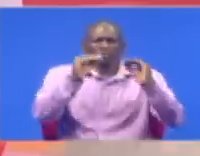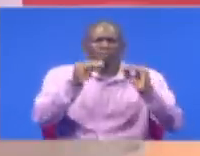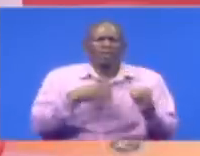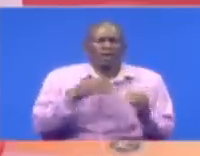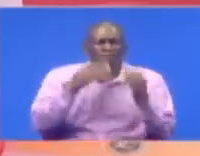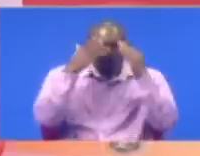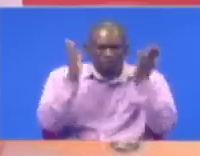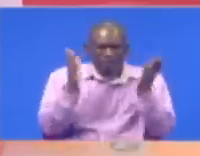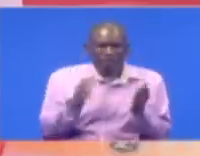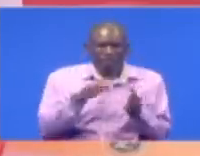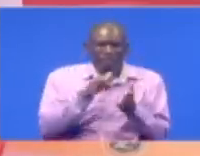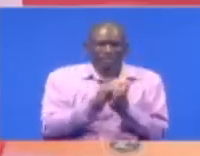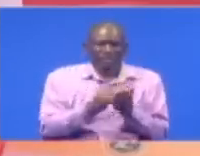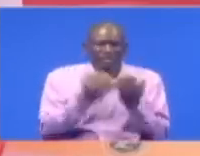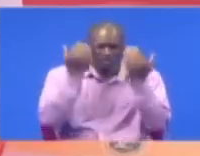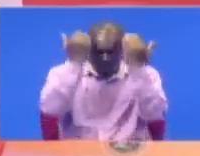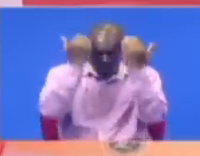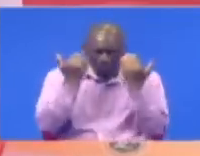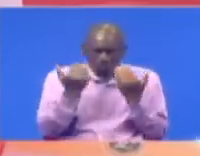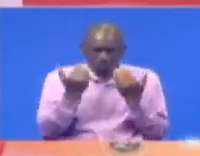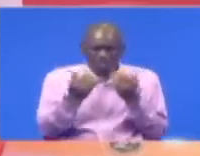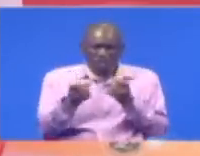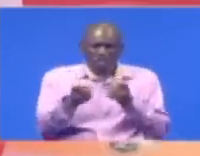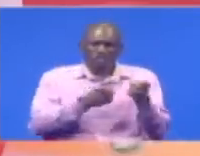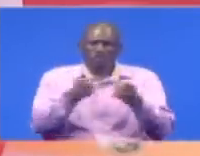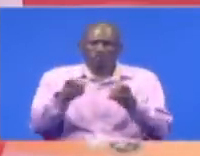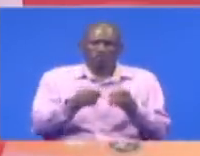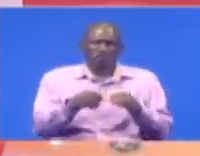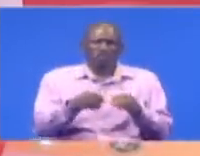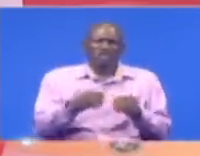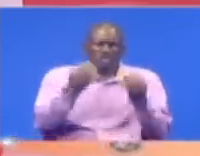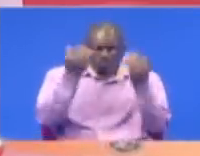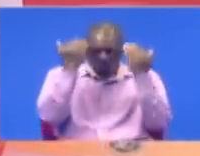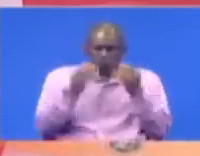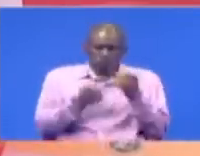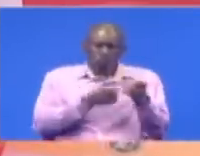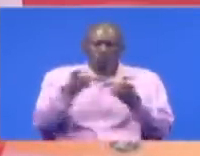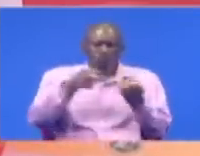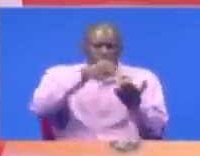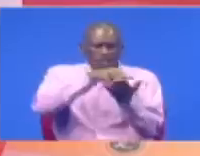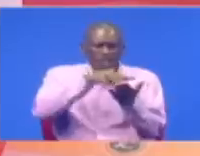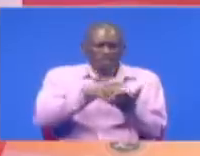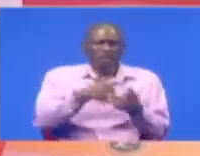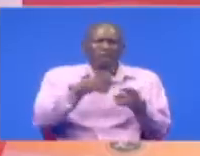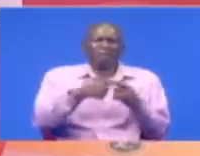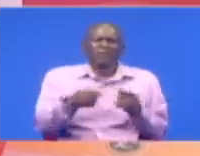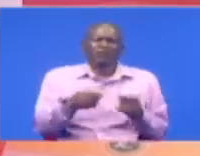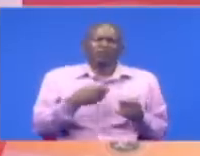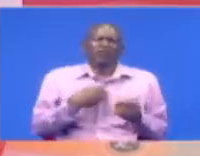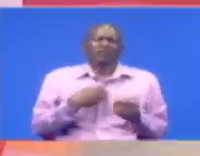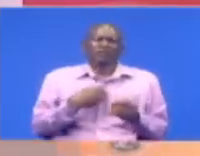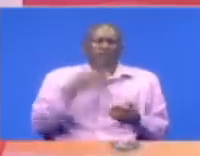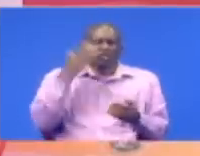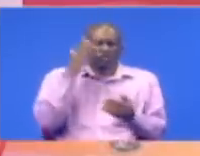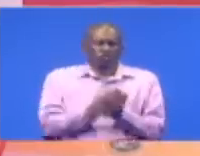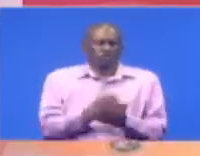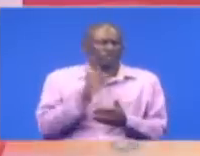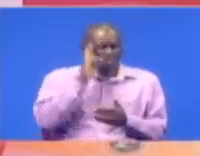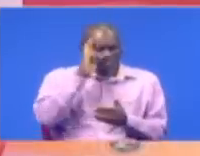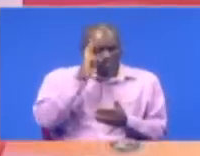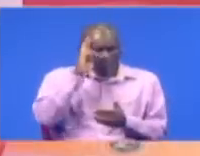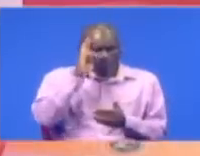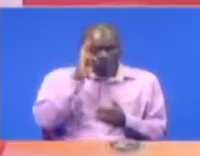the court is in control or ought to be in control of the case, but there will be